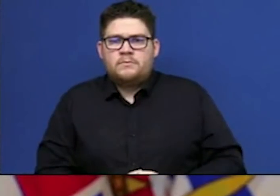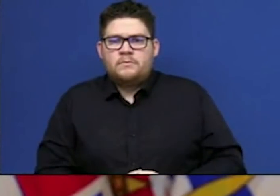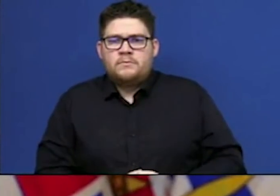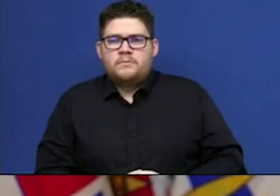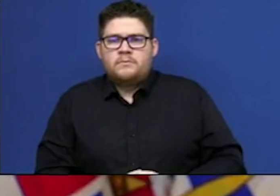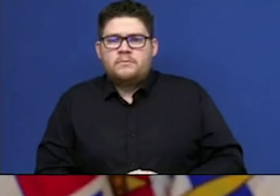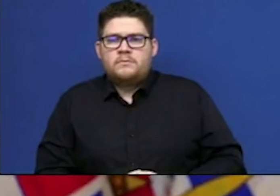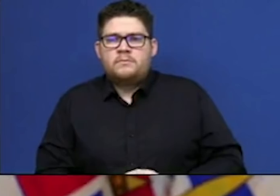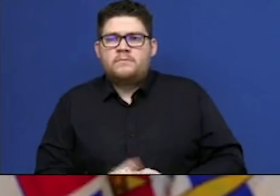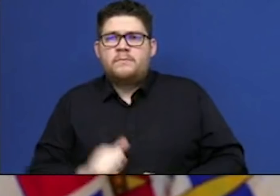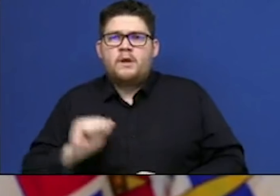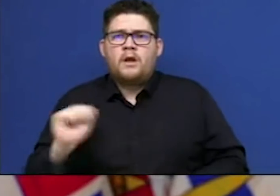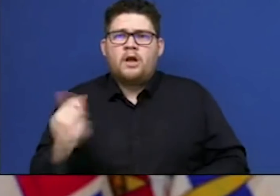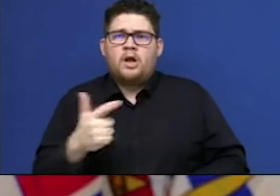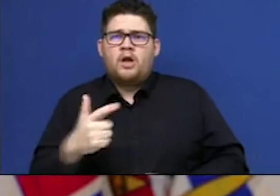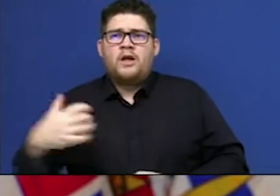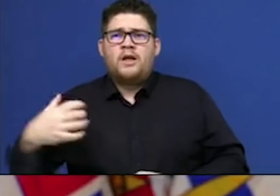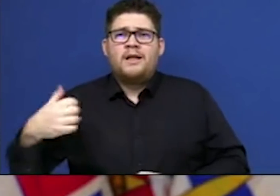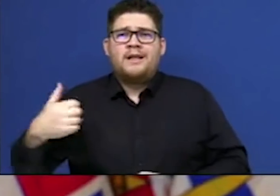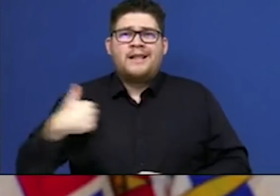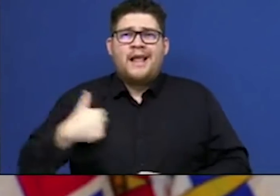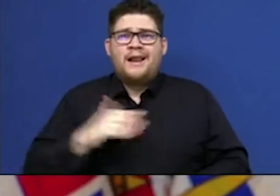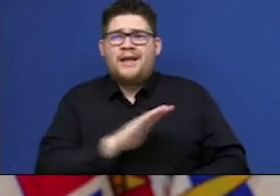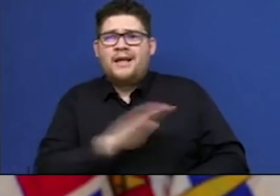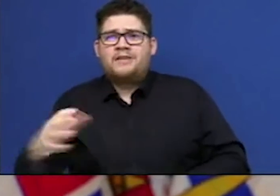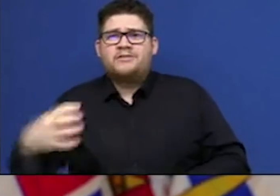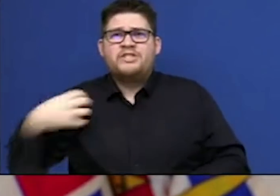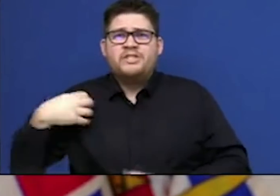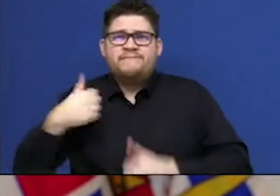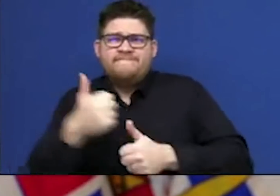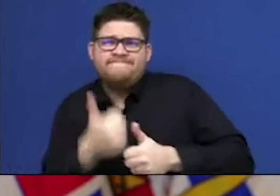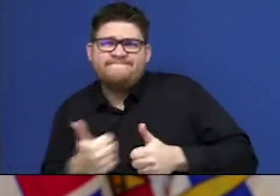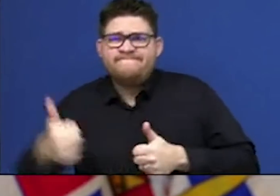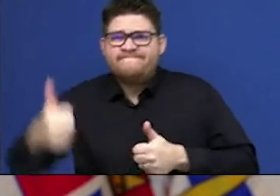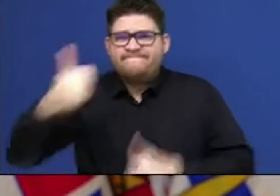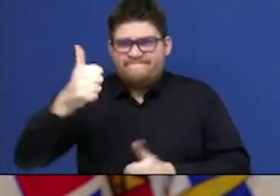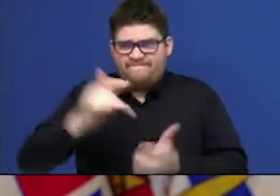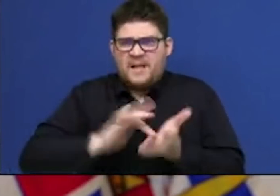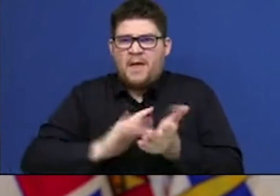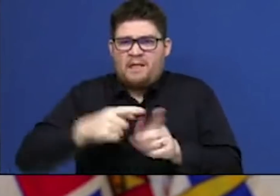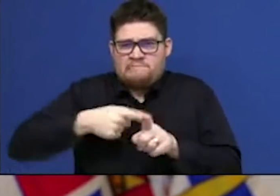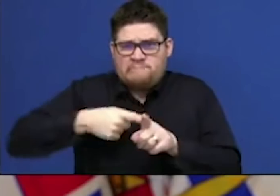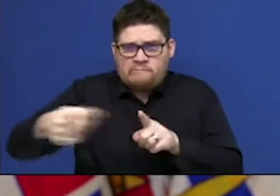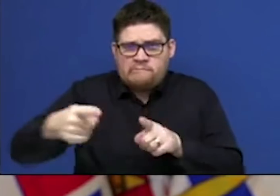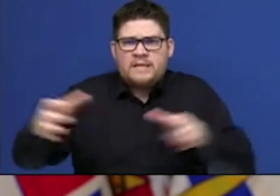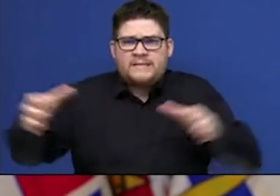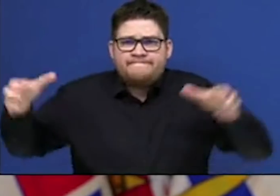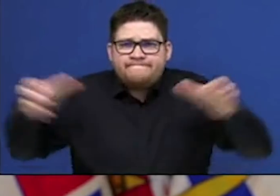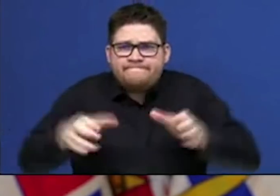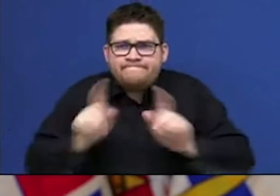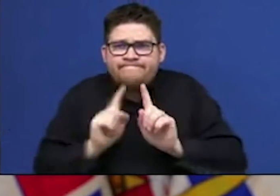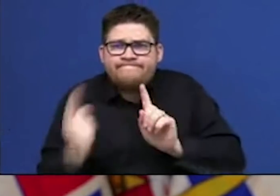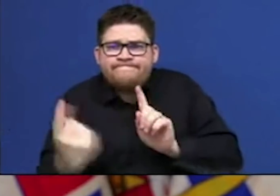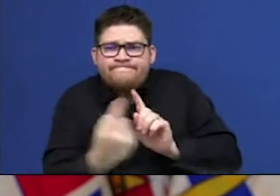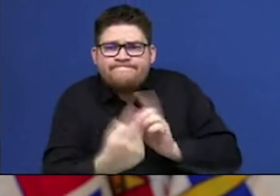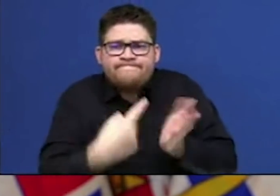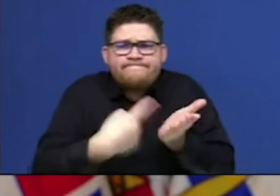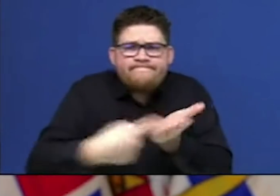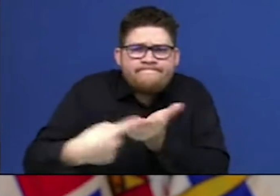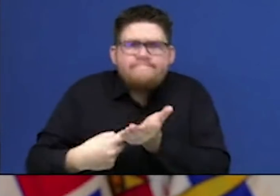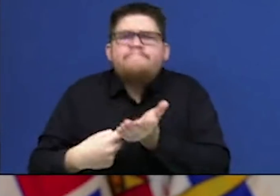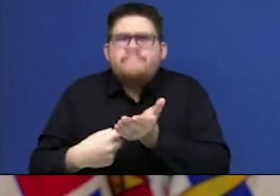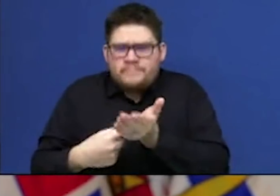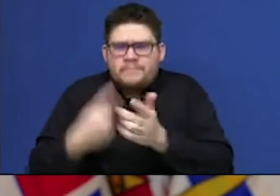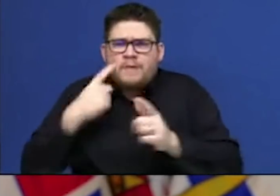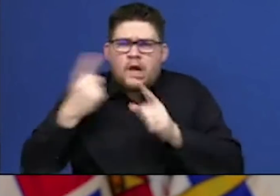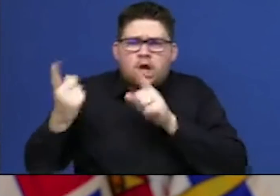on this issue several times in the last few days and have agreed to take this action together until we get that assessment